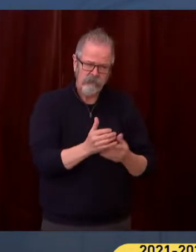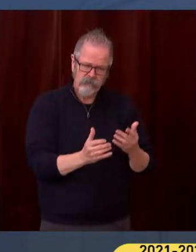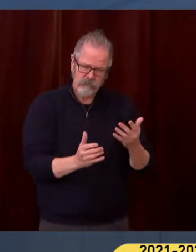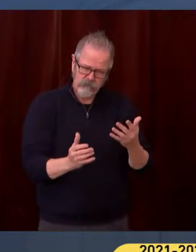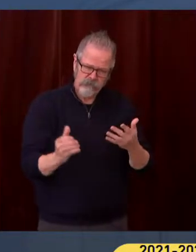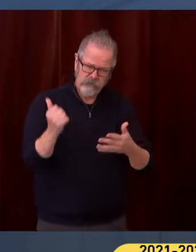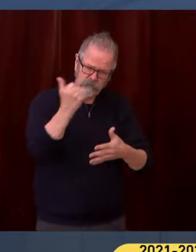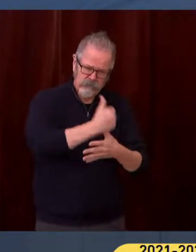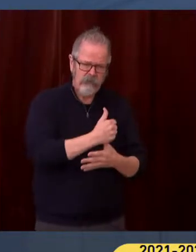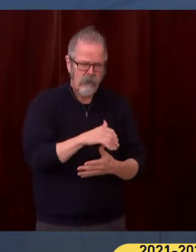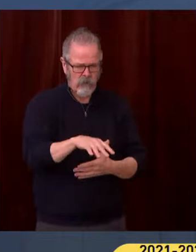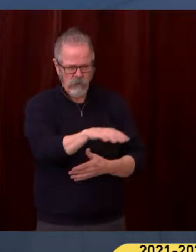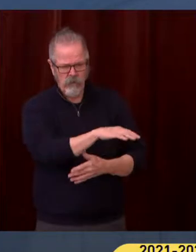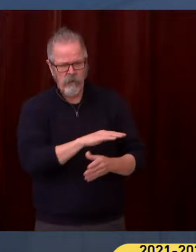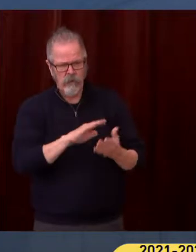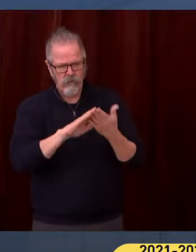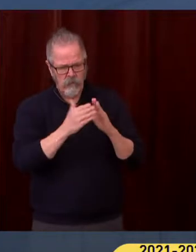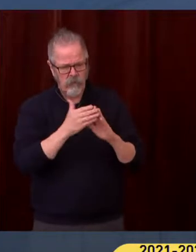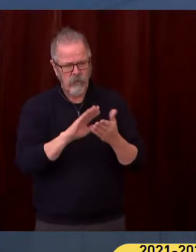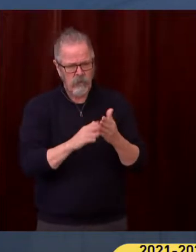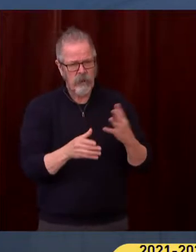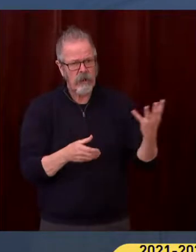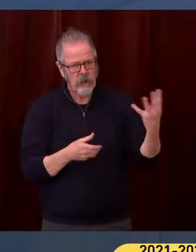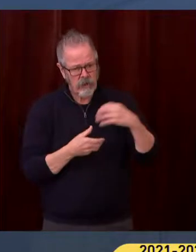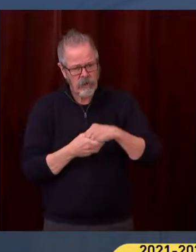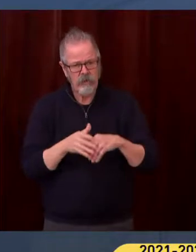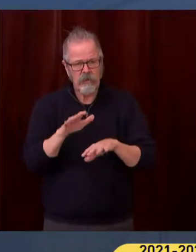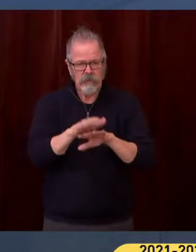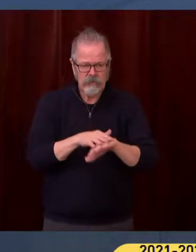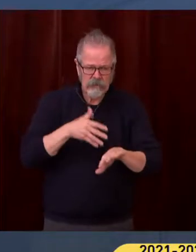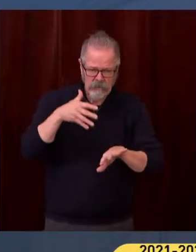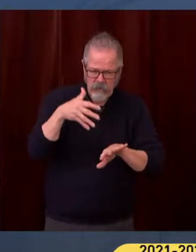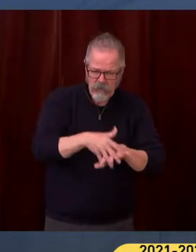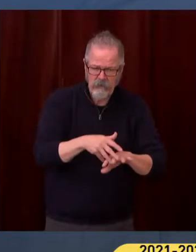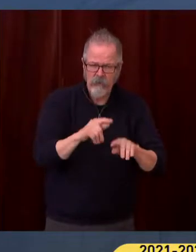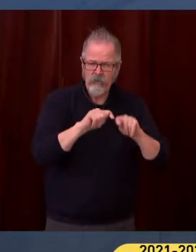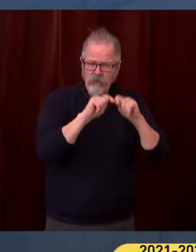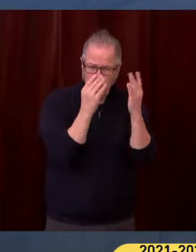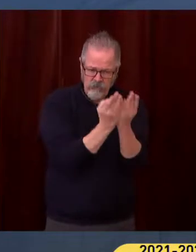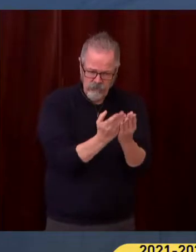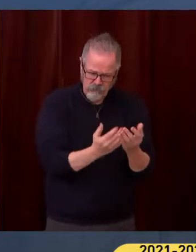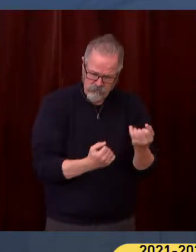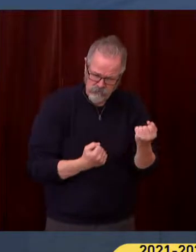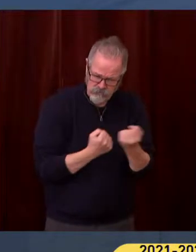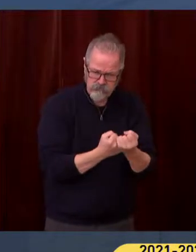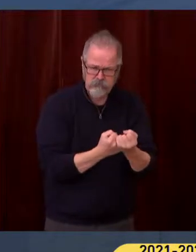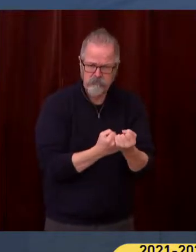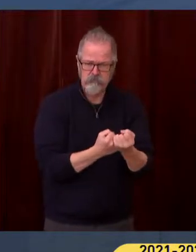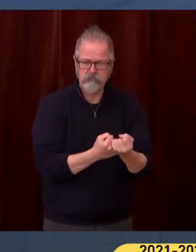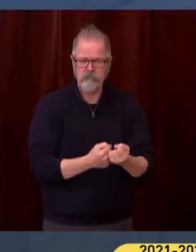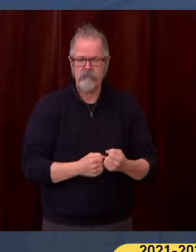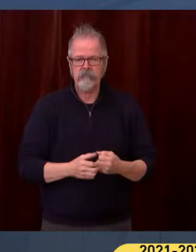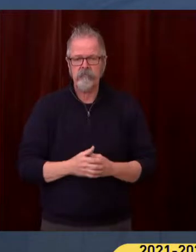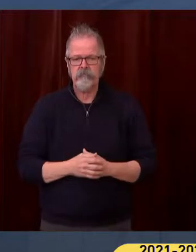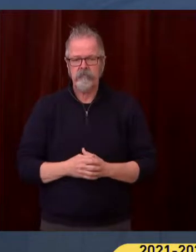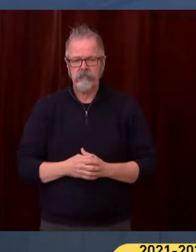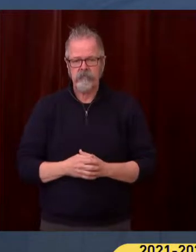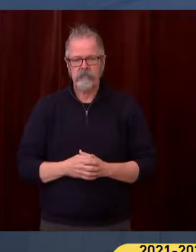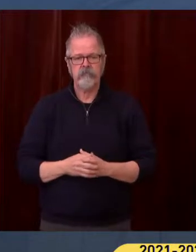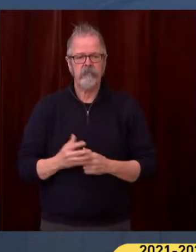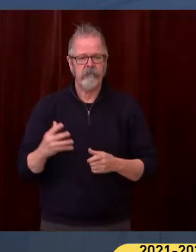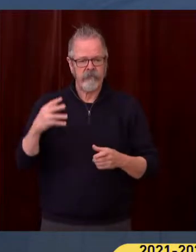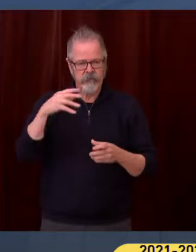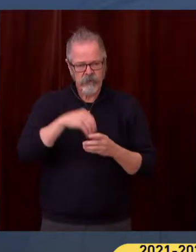This makes sense. This also includes $15 million for grid modernization projects that support the